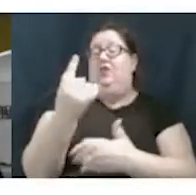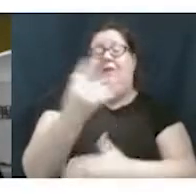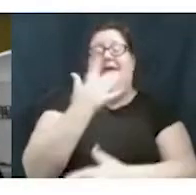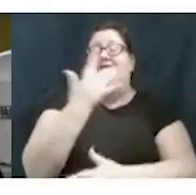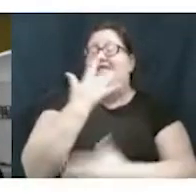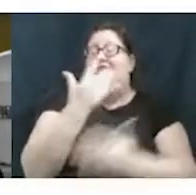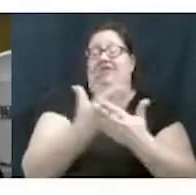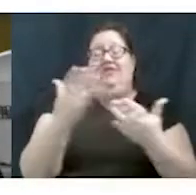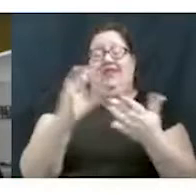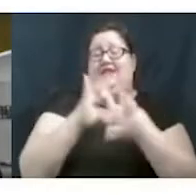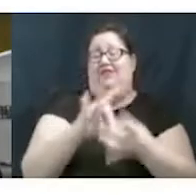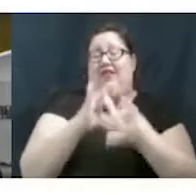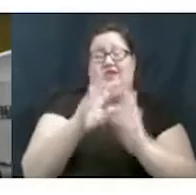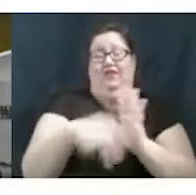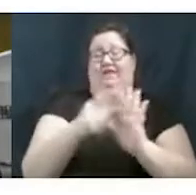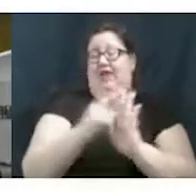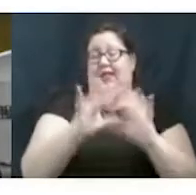about the video class.